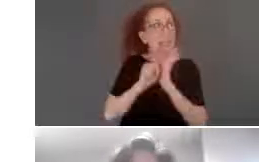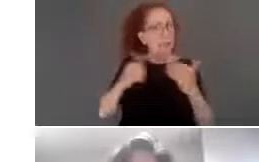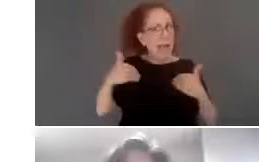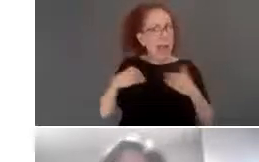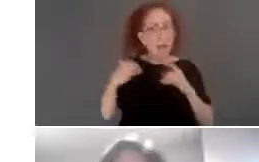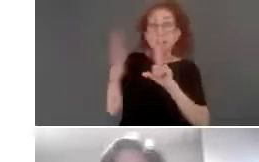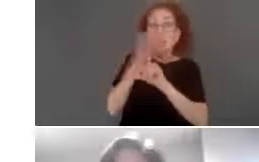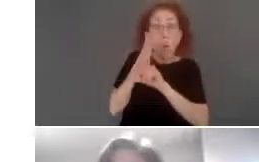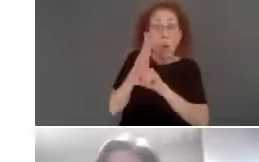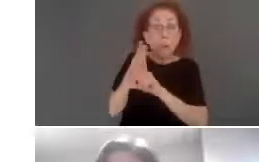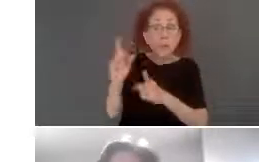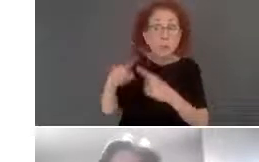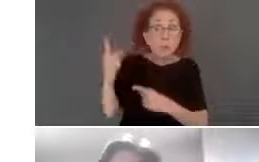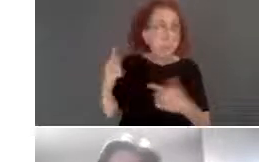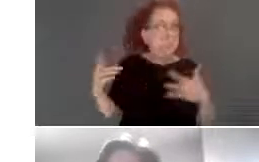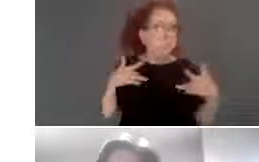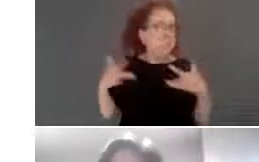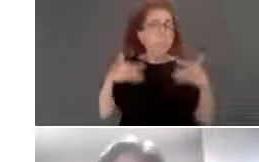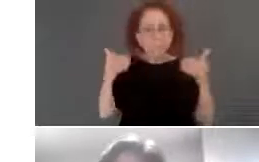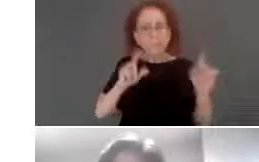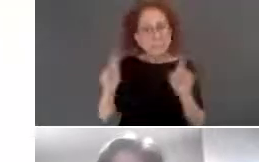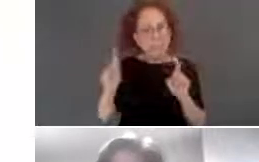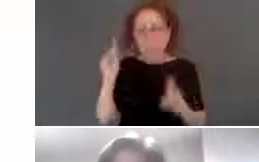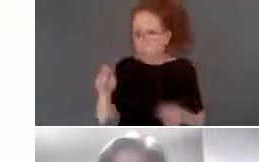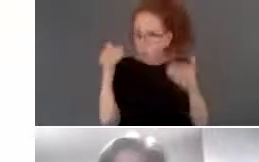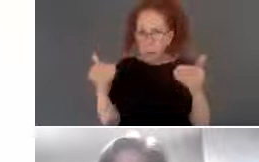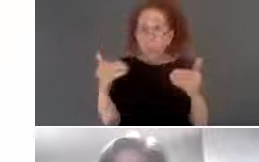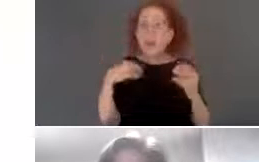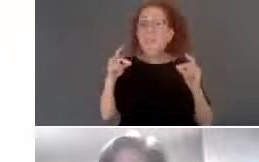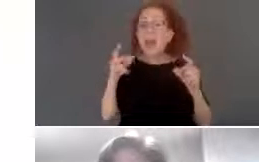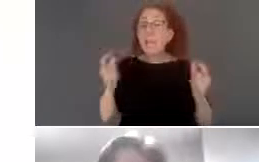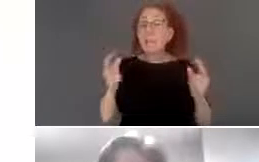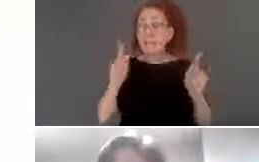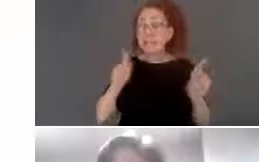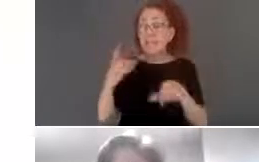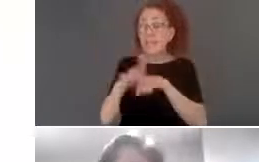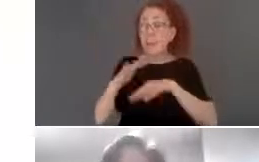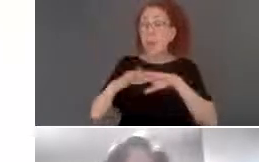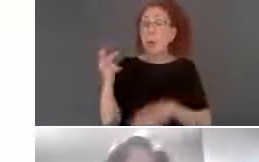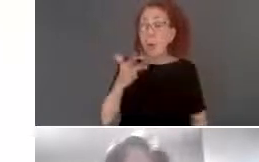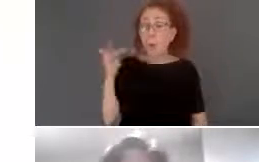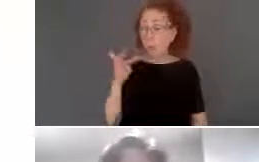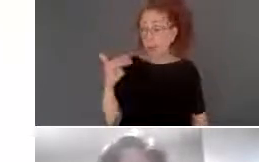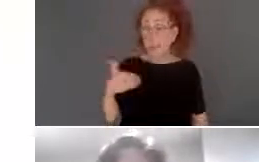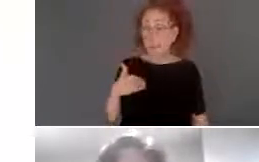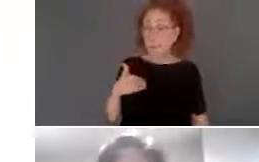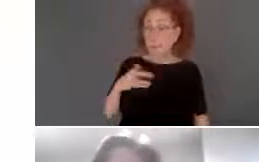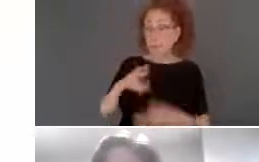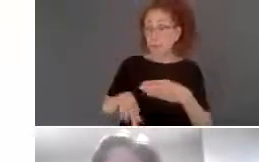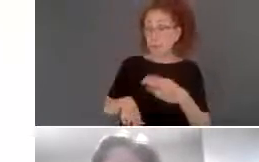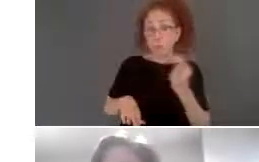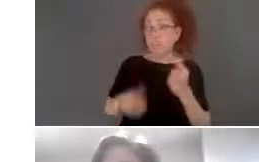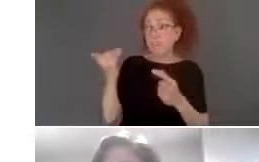exposed to someone and you're nervous, then you should get tested. And we have rapid testing available on the mobile unit. So you'll get your results in